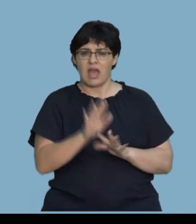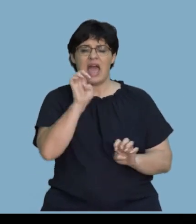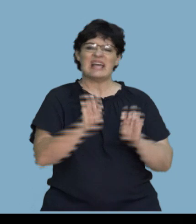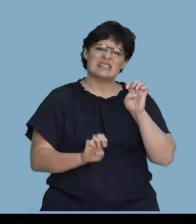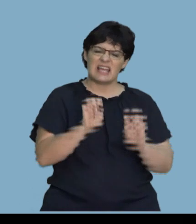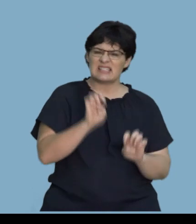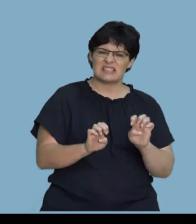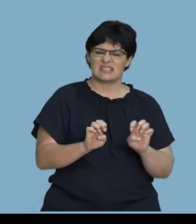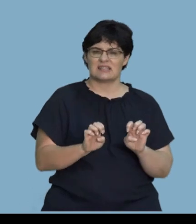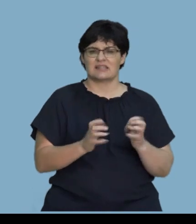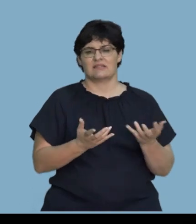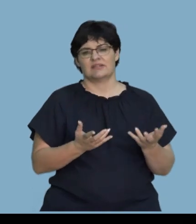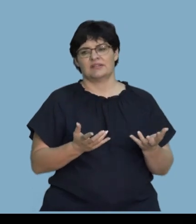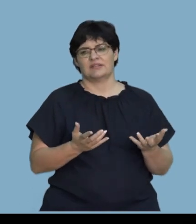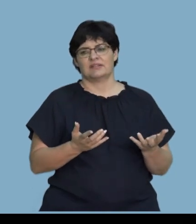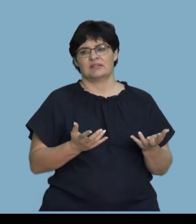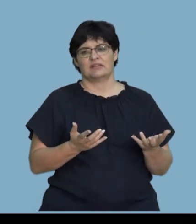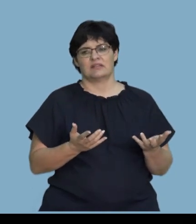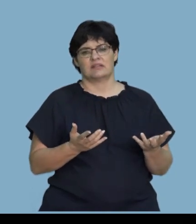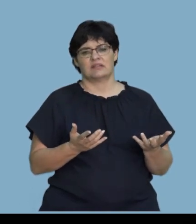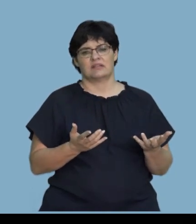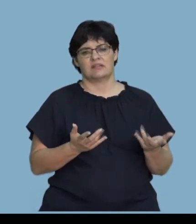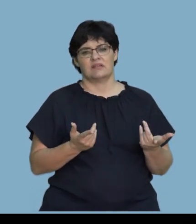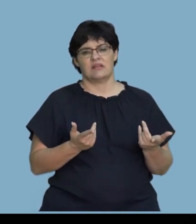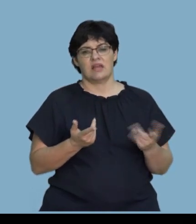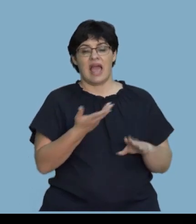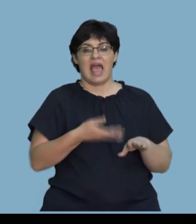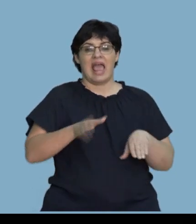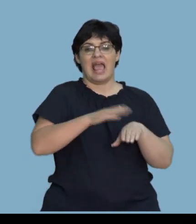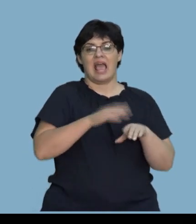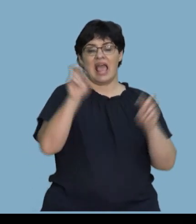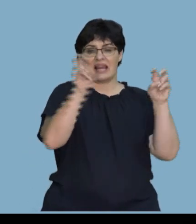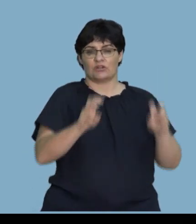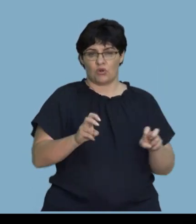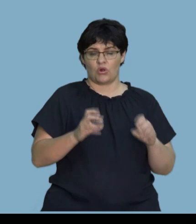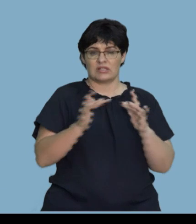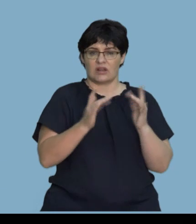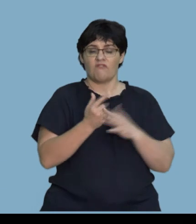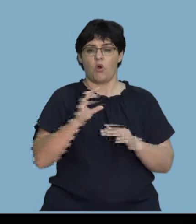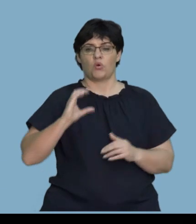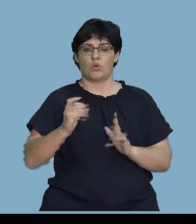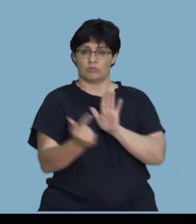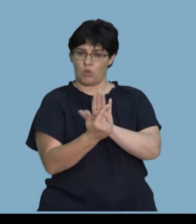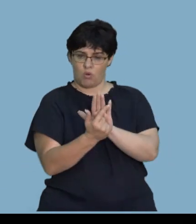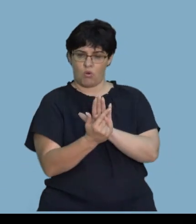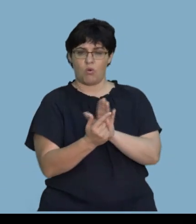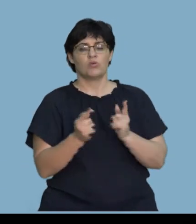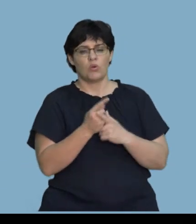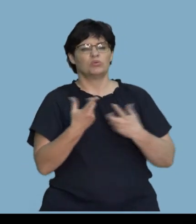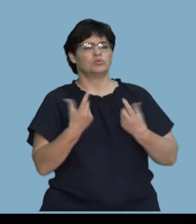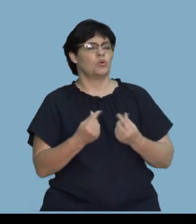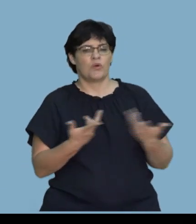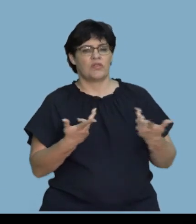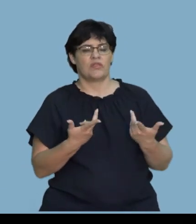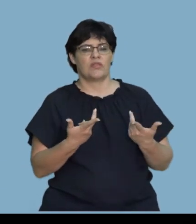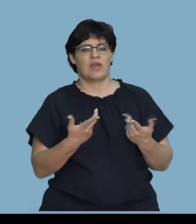know, the electrostatic force in terms of the Coulomb's law. Also, it has a lot to do with electric field at a